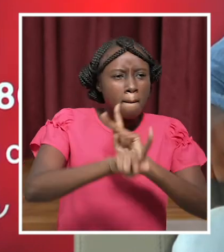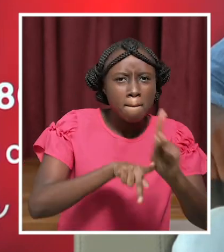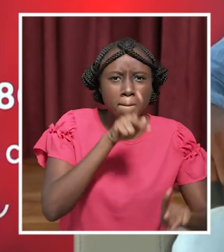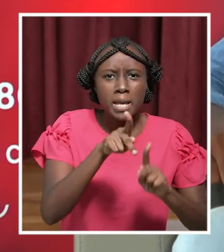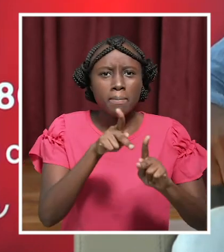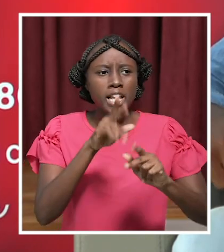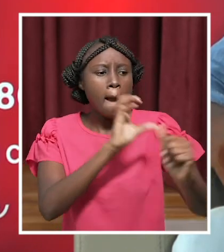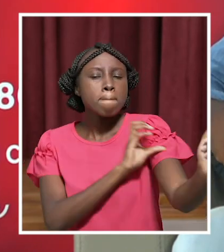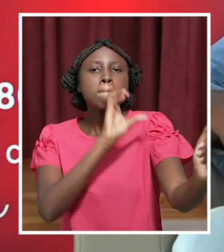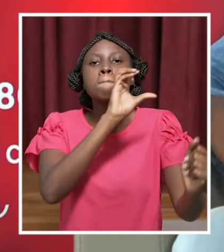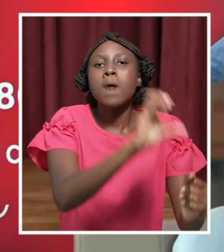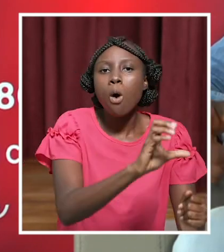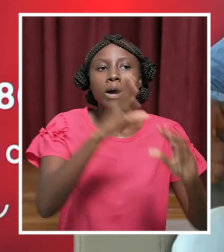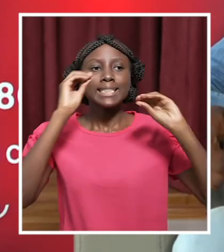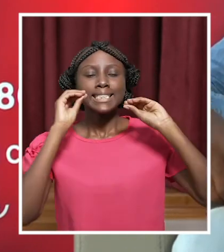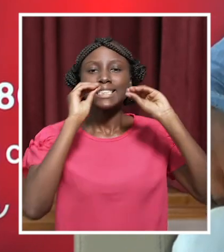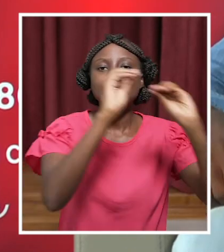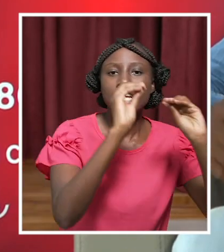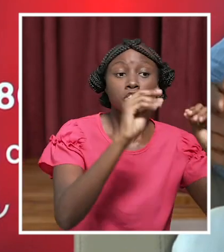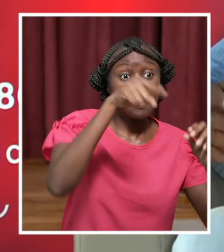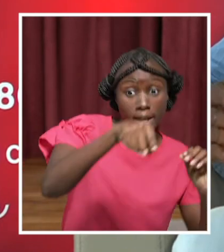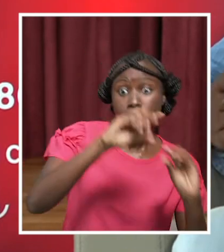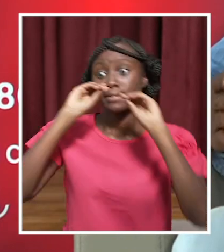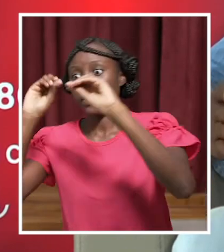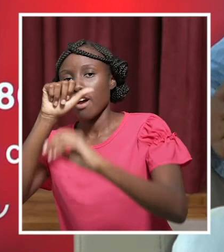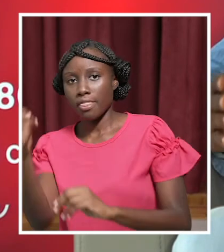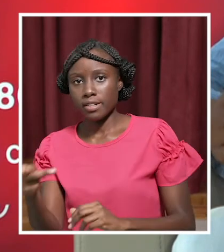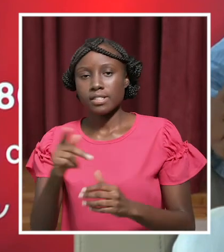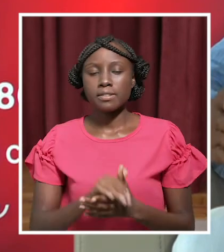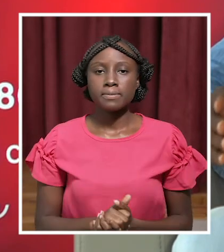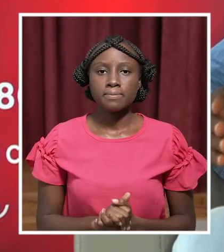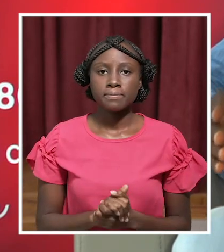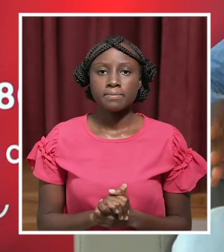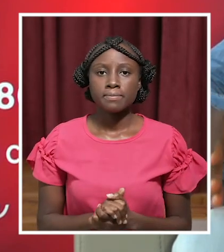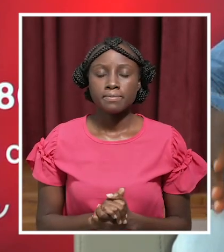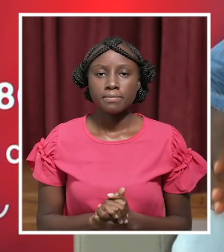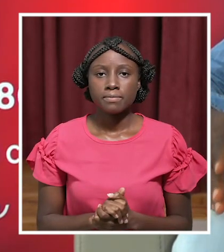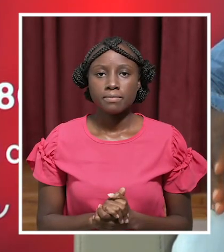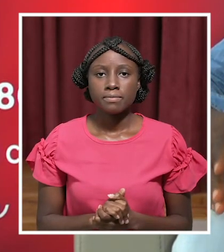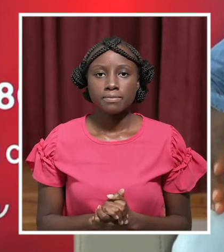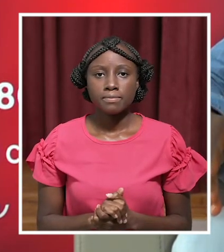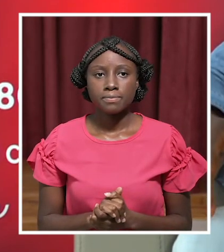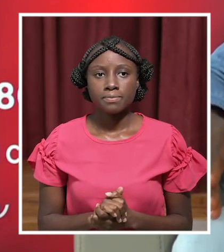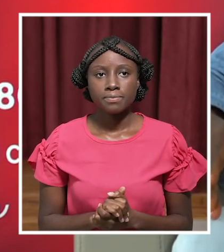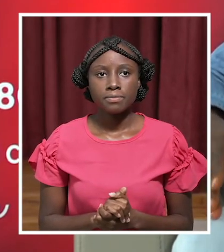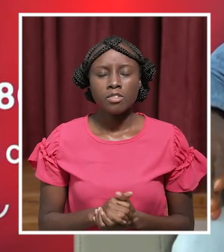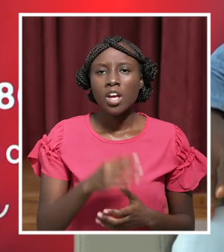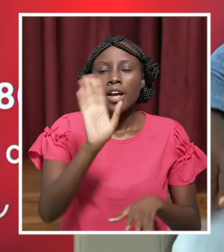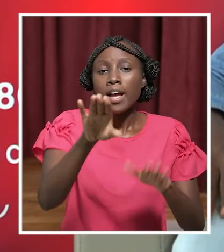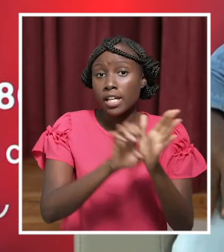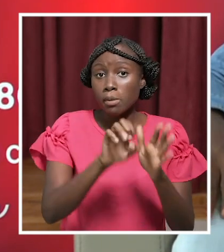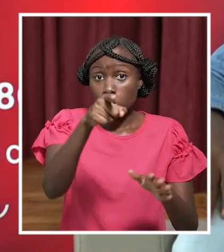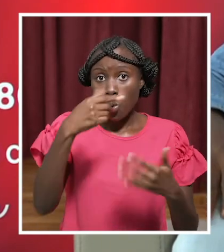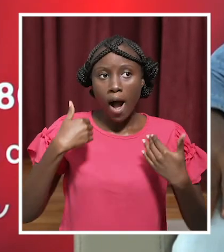power to educate others and actually being able to, because it's a difficult task. When you have a student in your